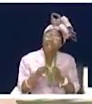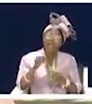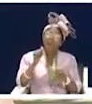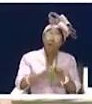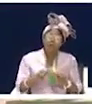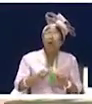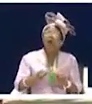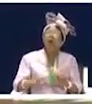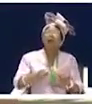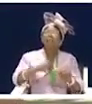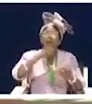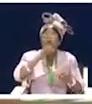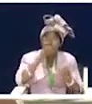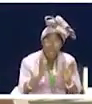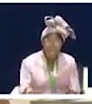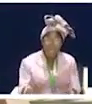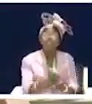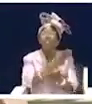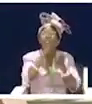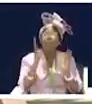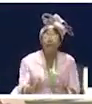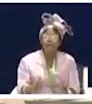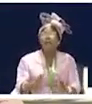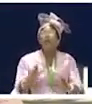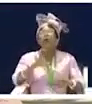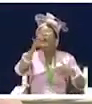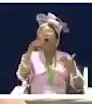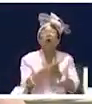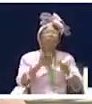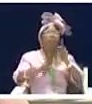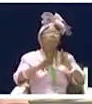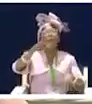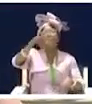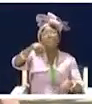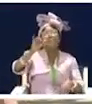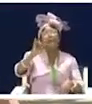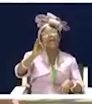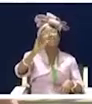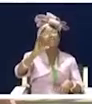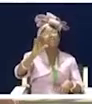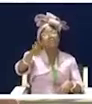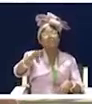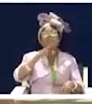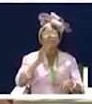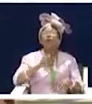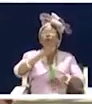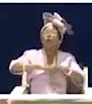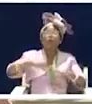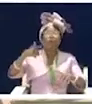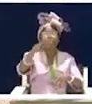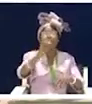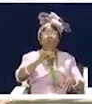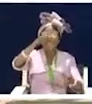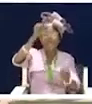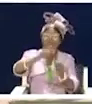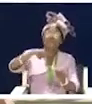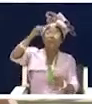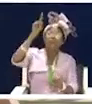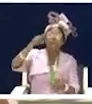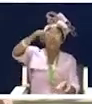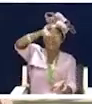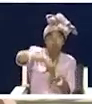choir department, the church, my PICP, called the GO, everybody stood in